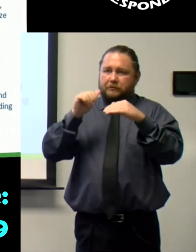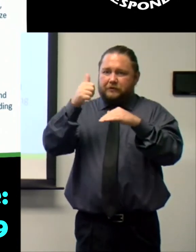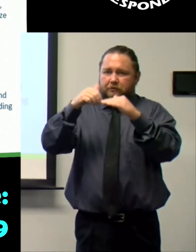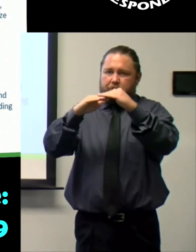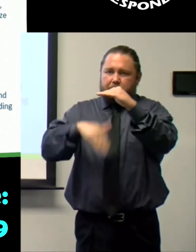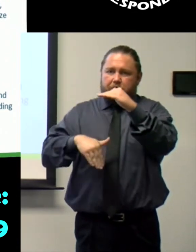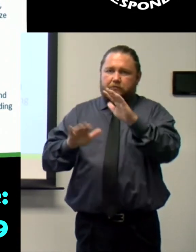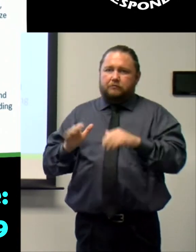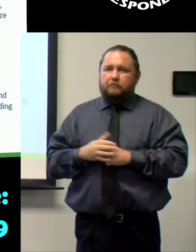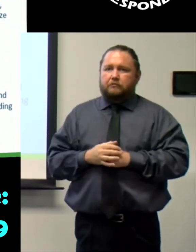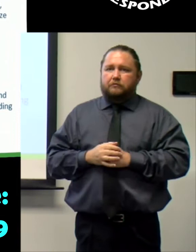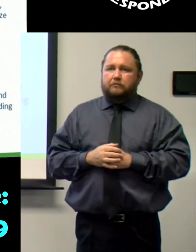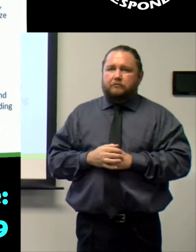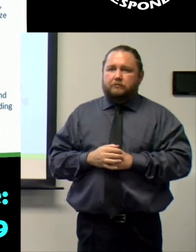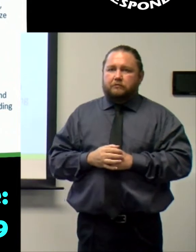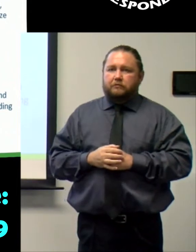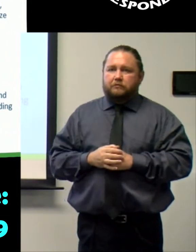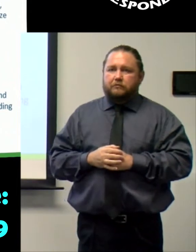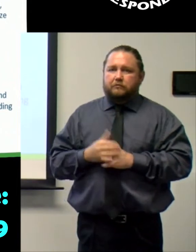dispensed with.